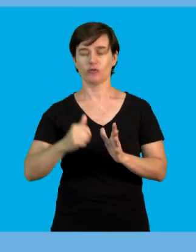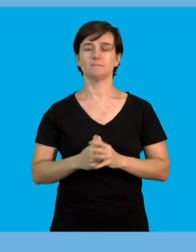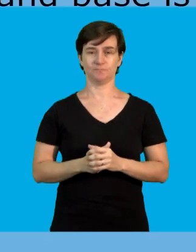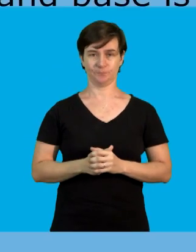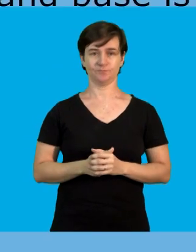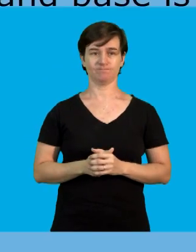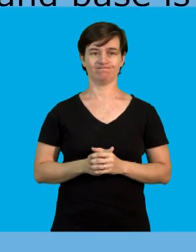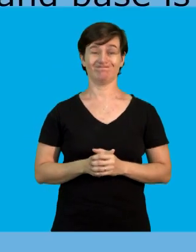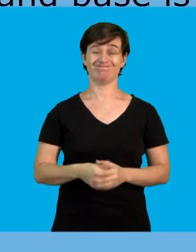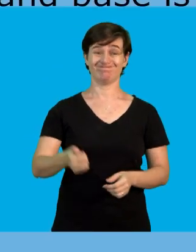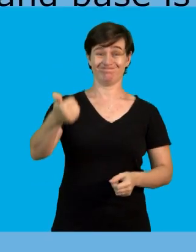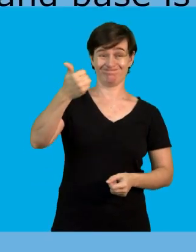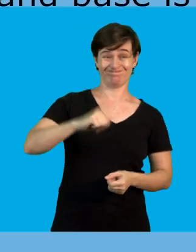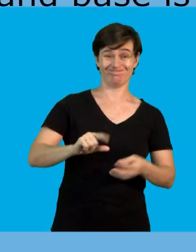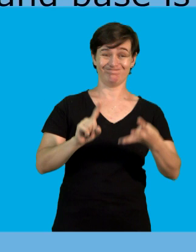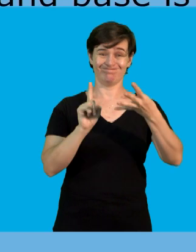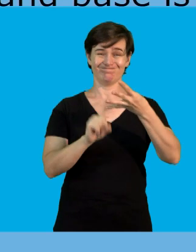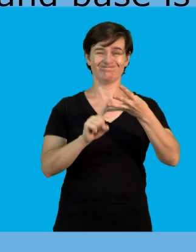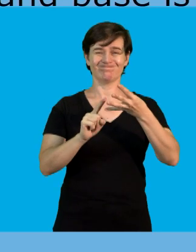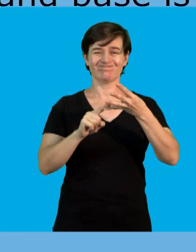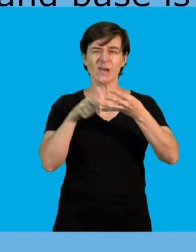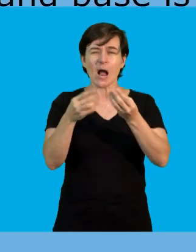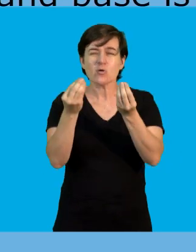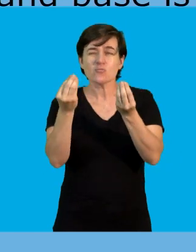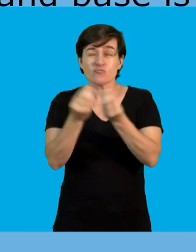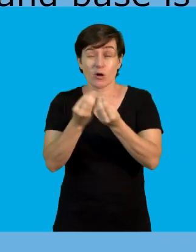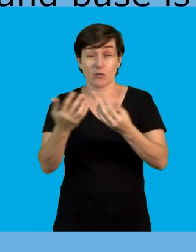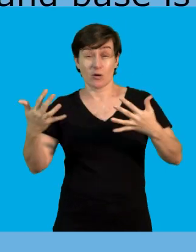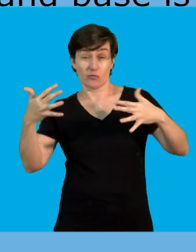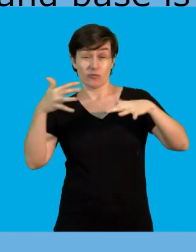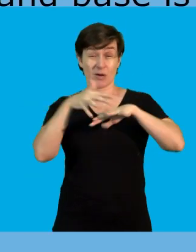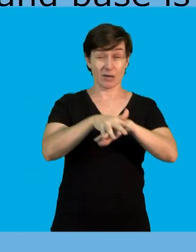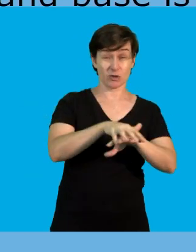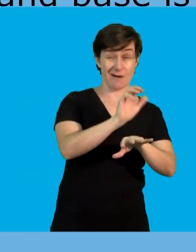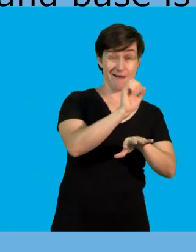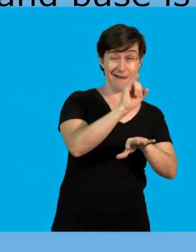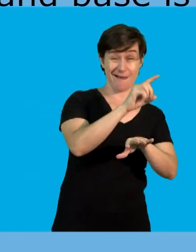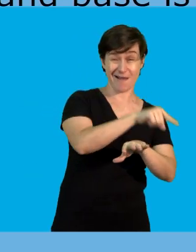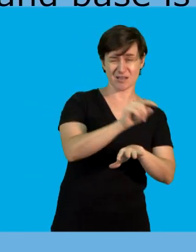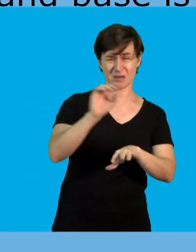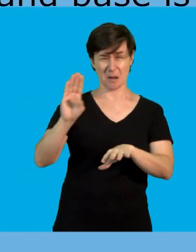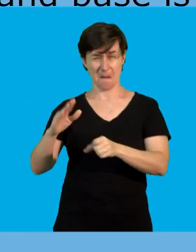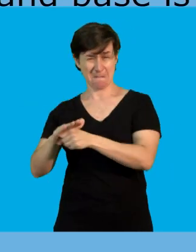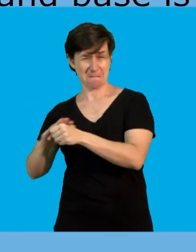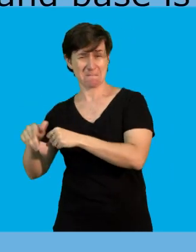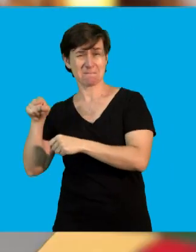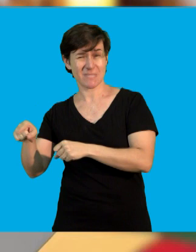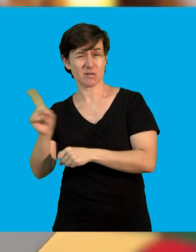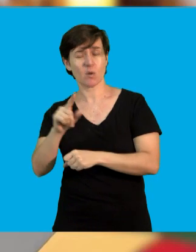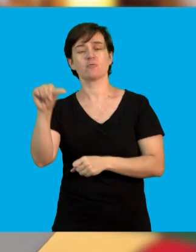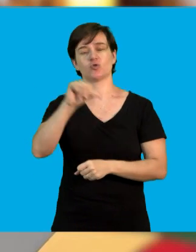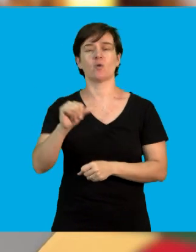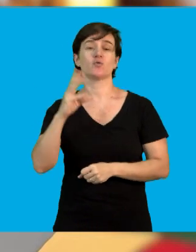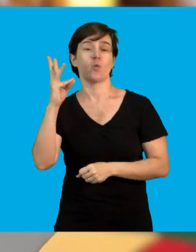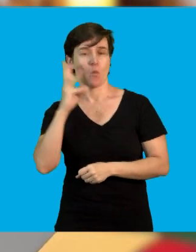Furthermore, the product of the reaction between an acid and base is salt and water. So whenever we are reacting an acid